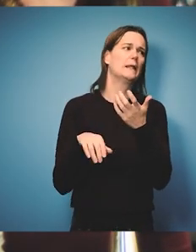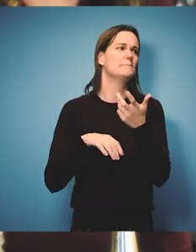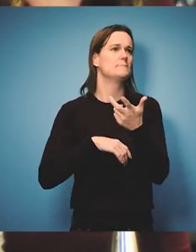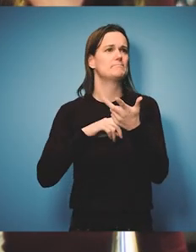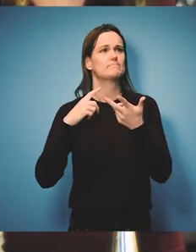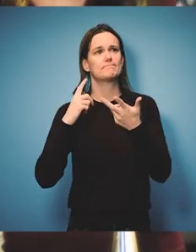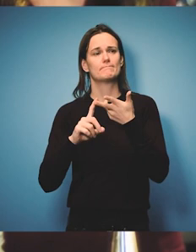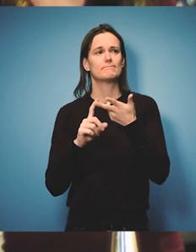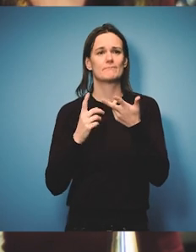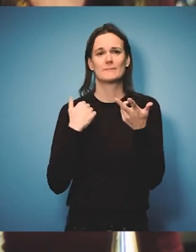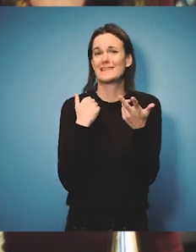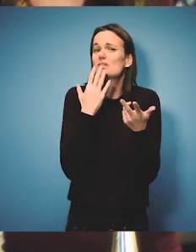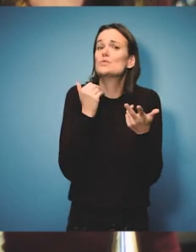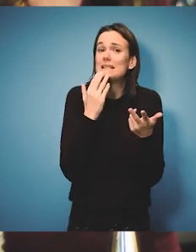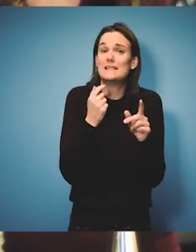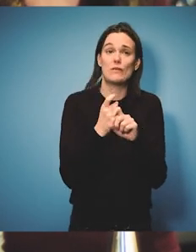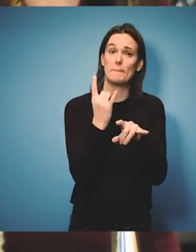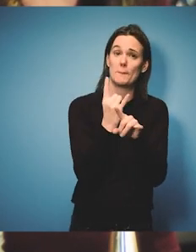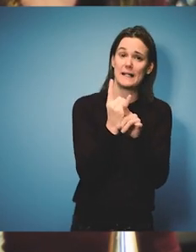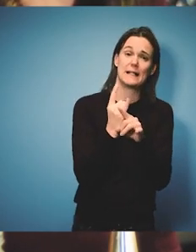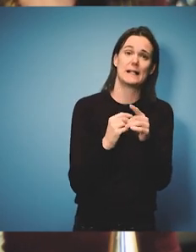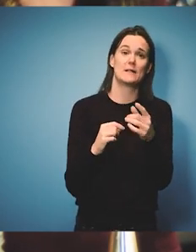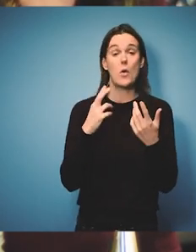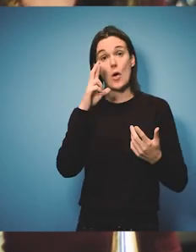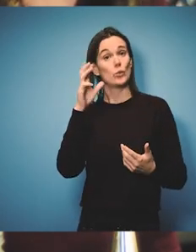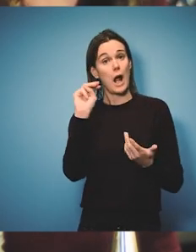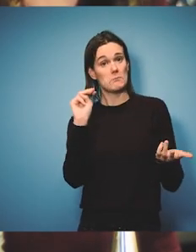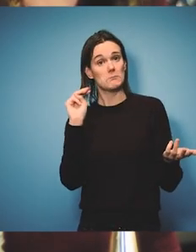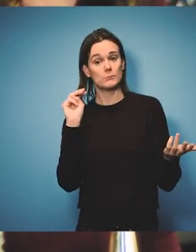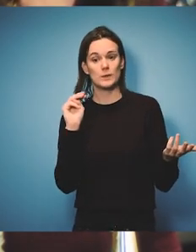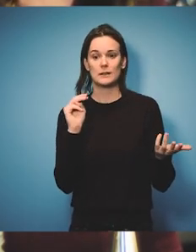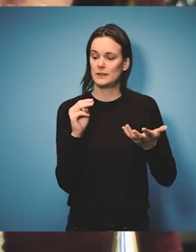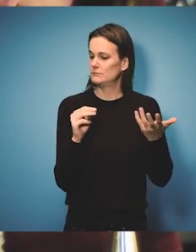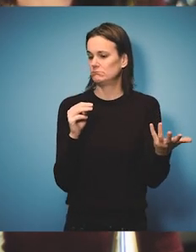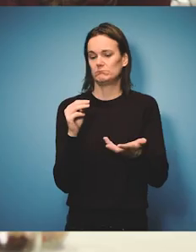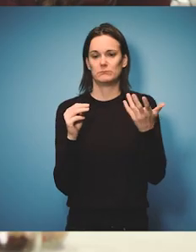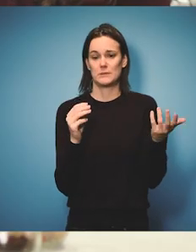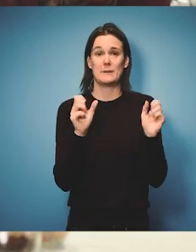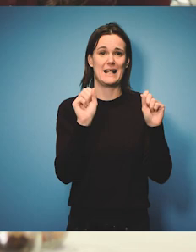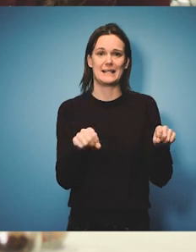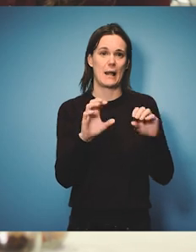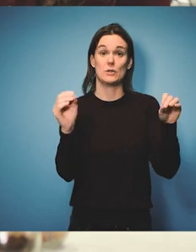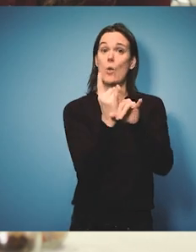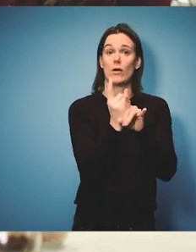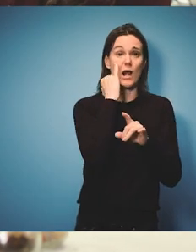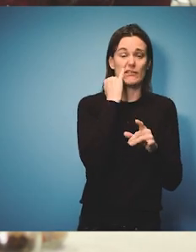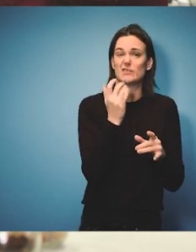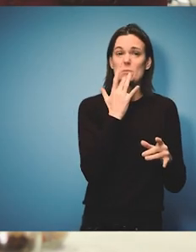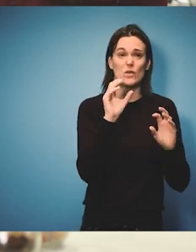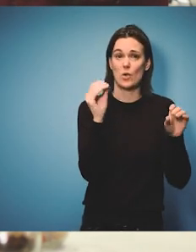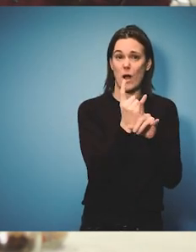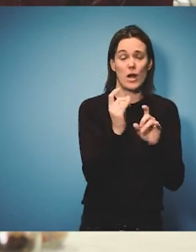creamy. It's got that wonderful sort of rounded sweetness that you get from bourbon. Rum would be really great, but again, like I said, you don't need to. You can do this dry,